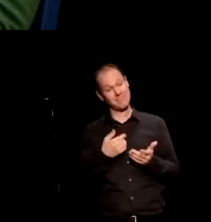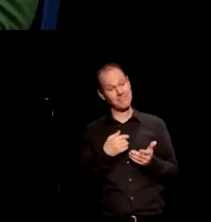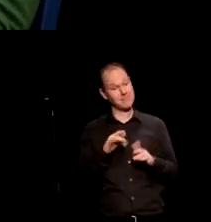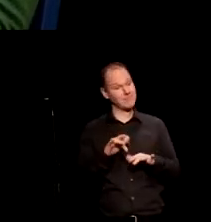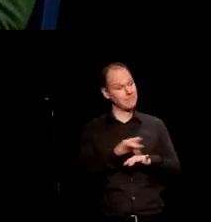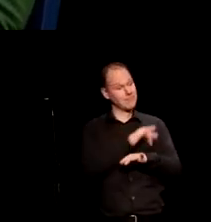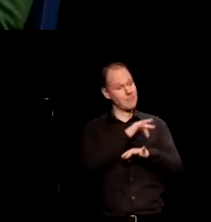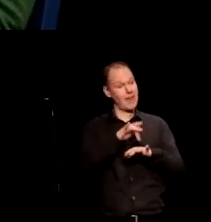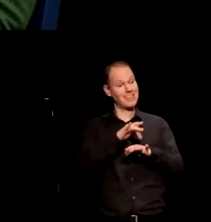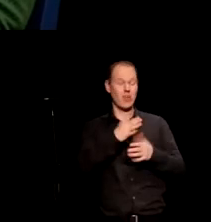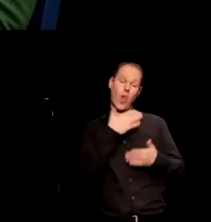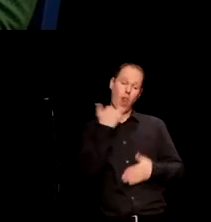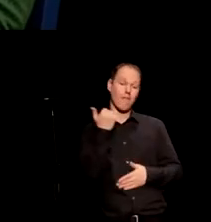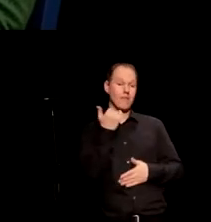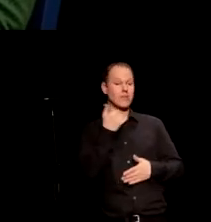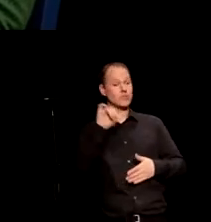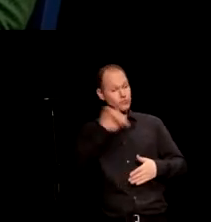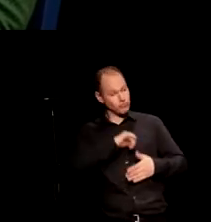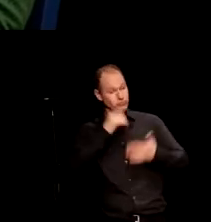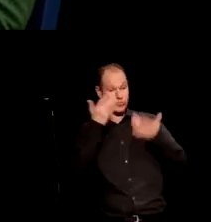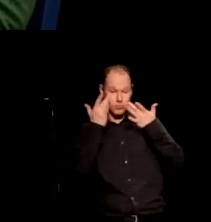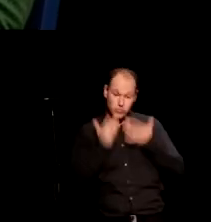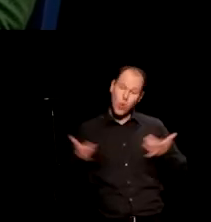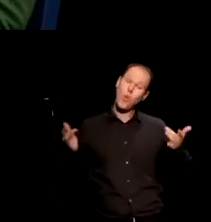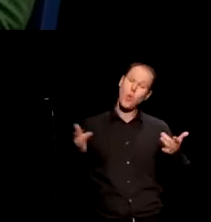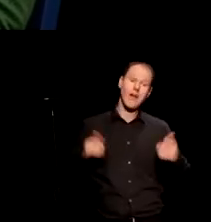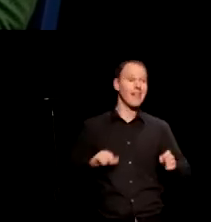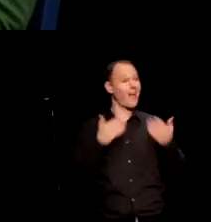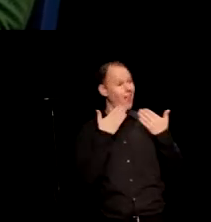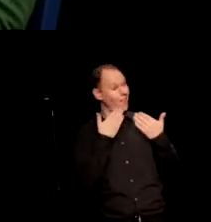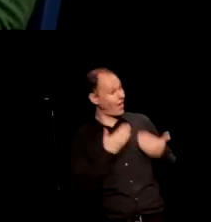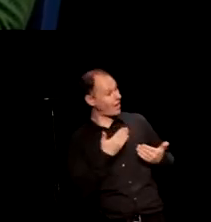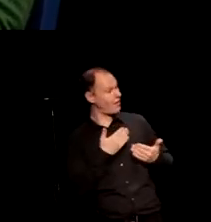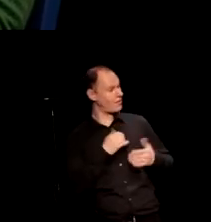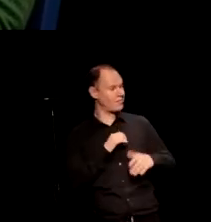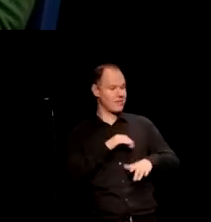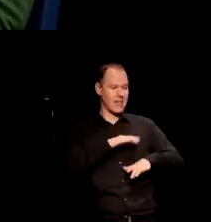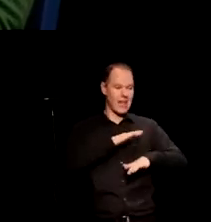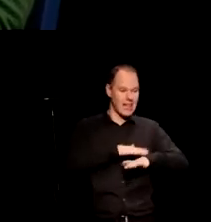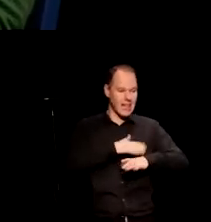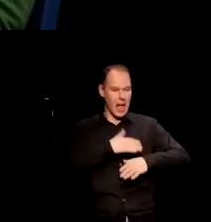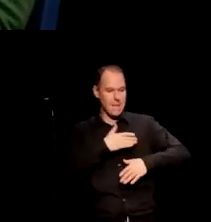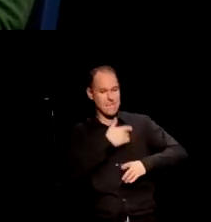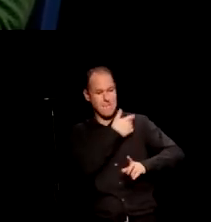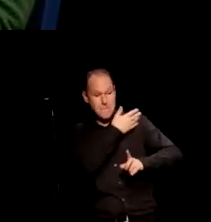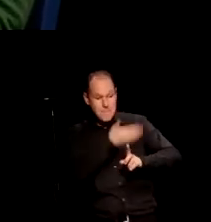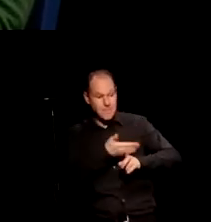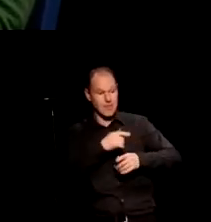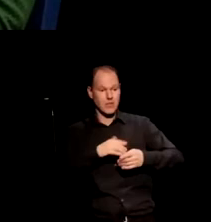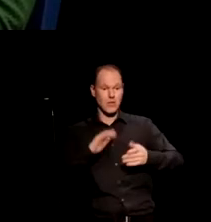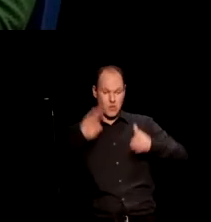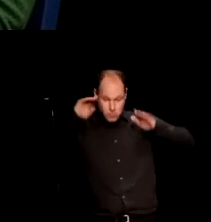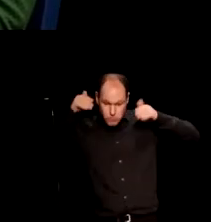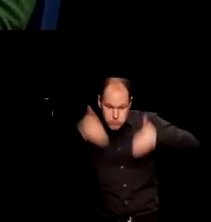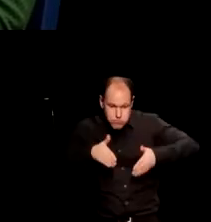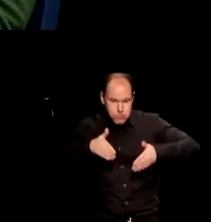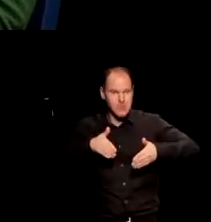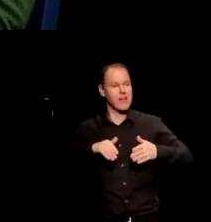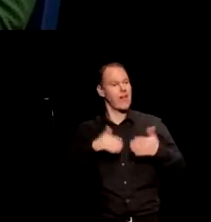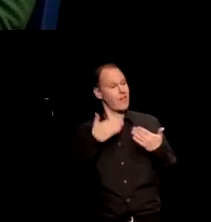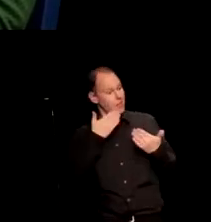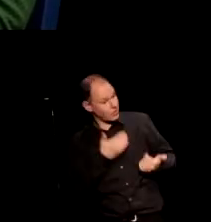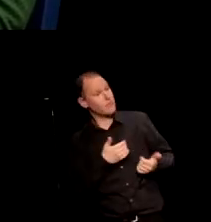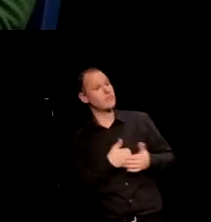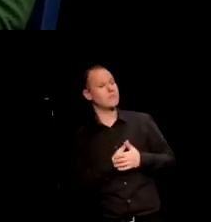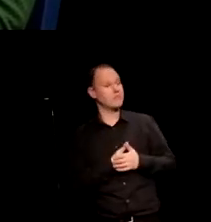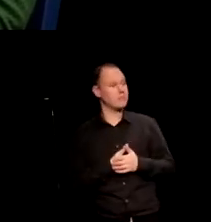plays are to be heard, and so thank you. Thank you for the timing, the rhythm, the journey, the energy that you gave to every part of those words